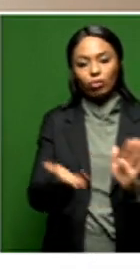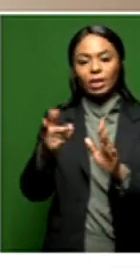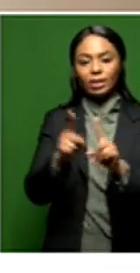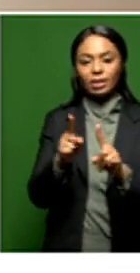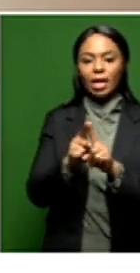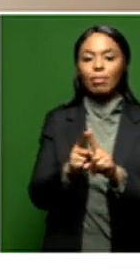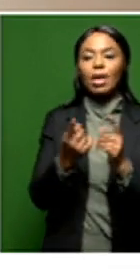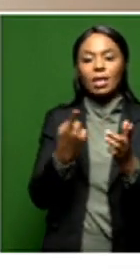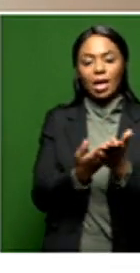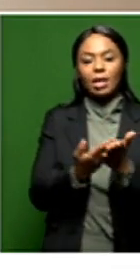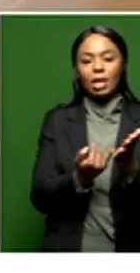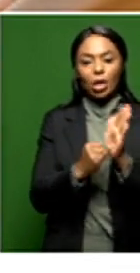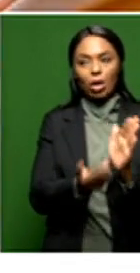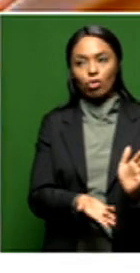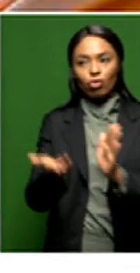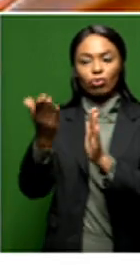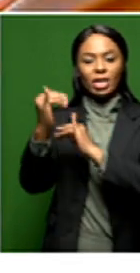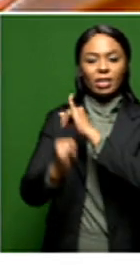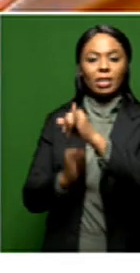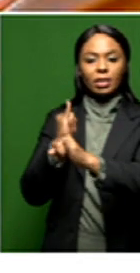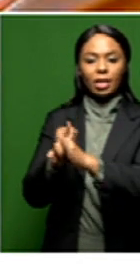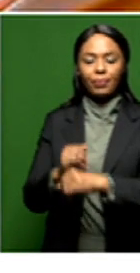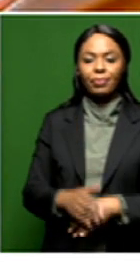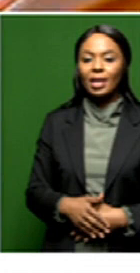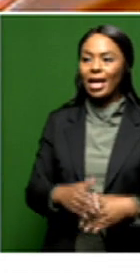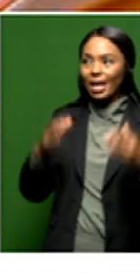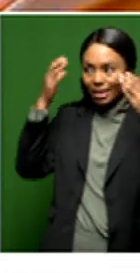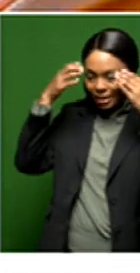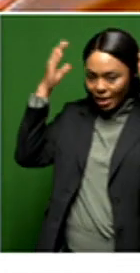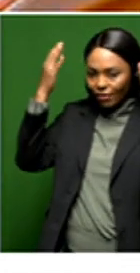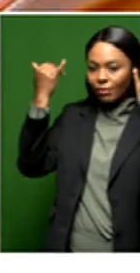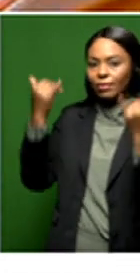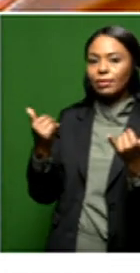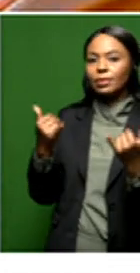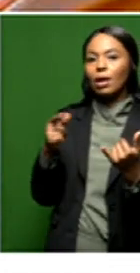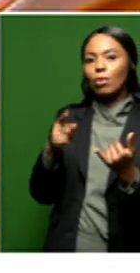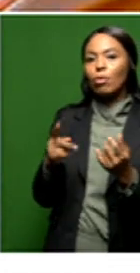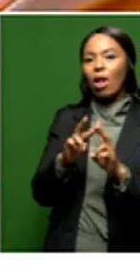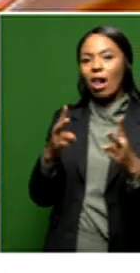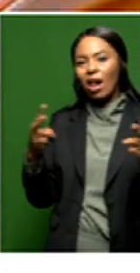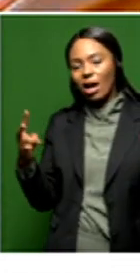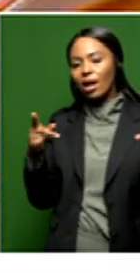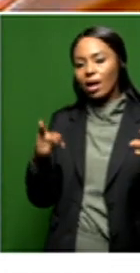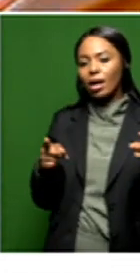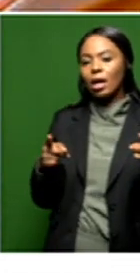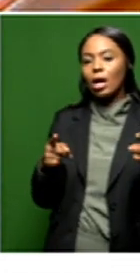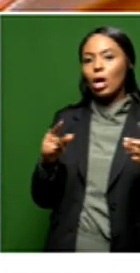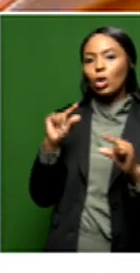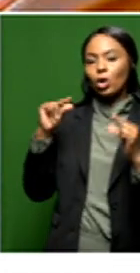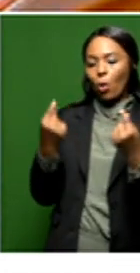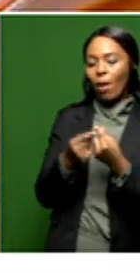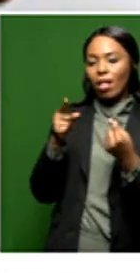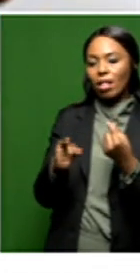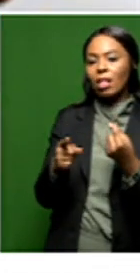definite market for it. Yeah, quickly tell us about Chefs, which is a curated range of global cuisines. What do you guys offer?